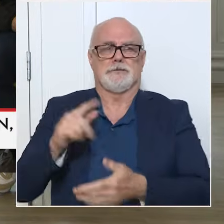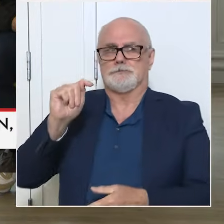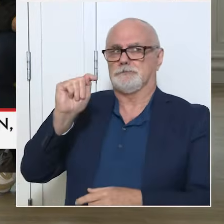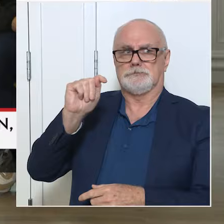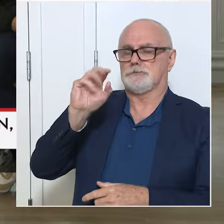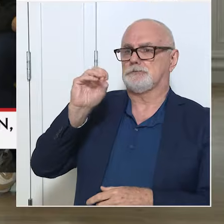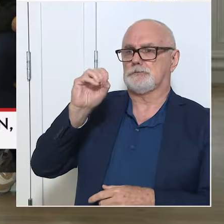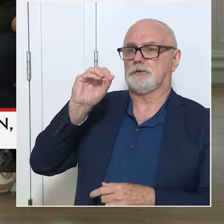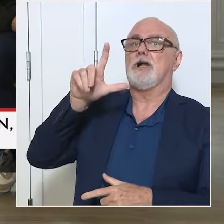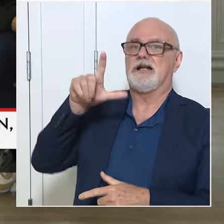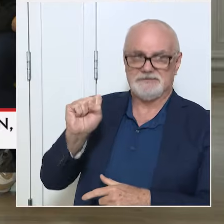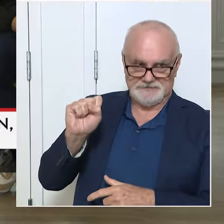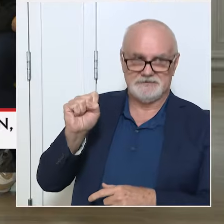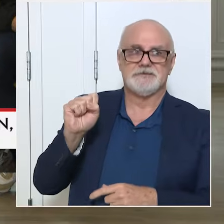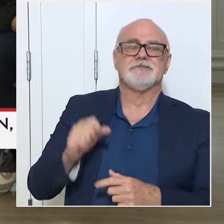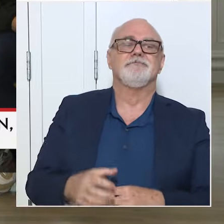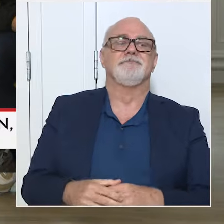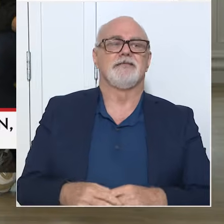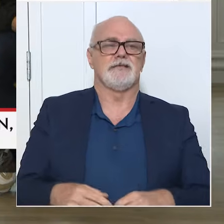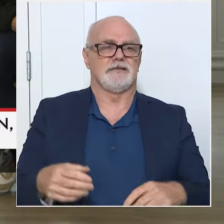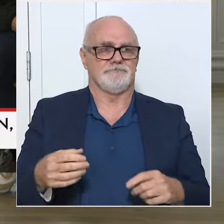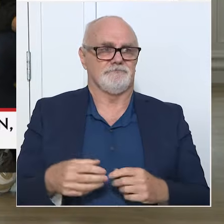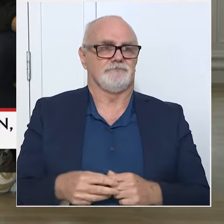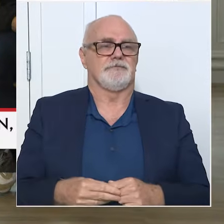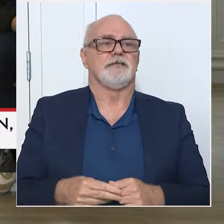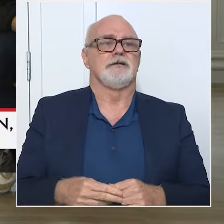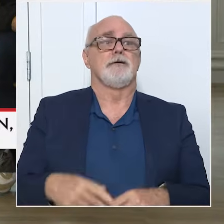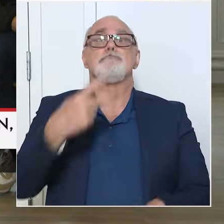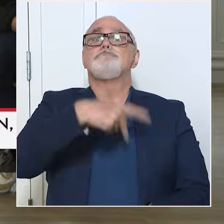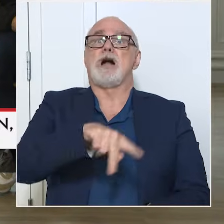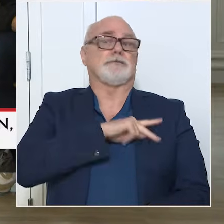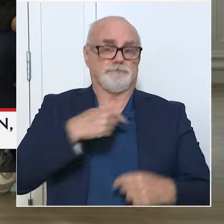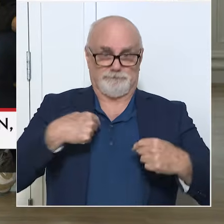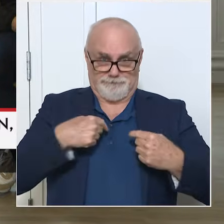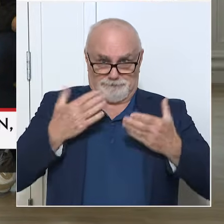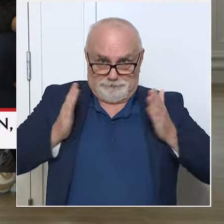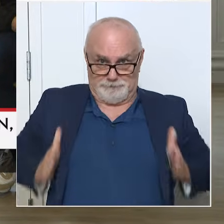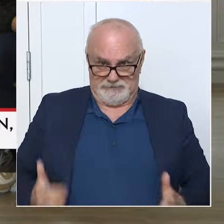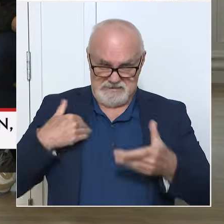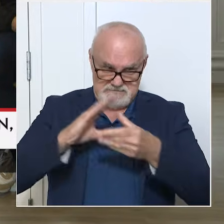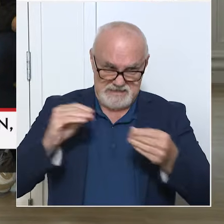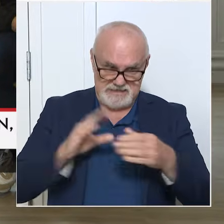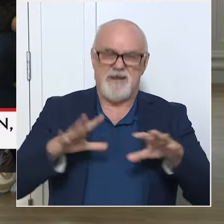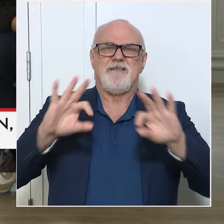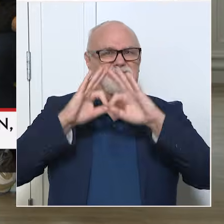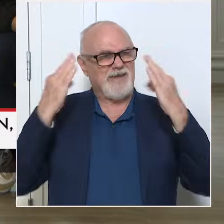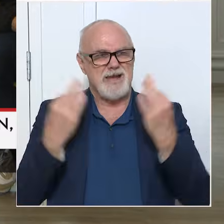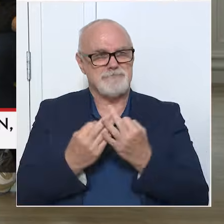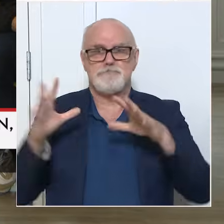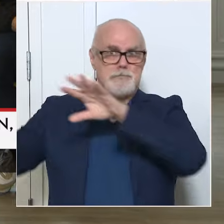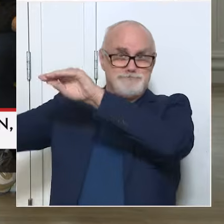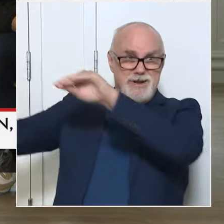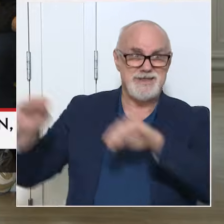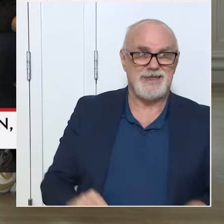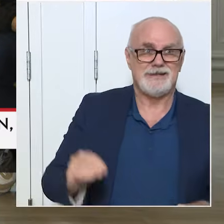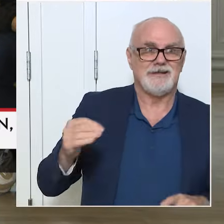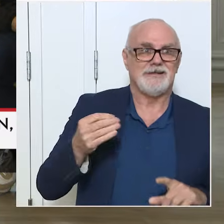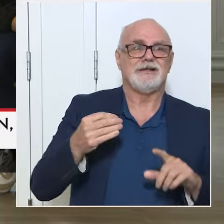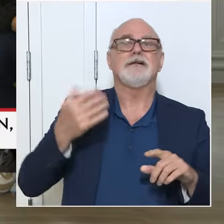our future. On a personal note, I am moving with my family to DC's Golden Triangle area next